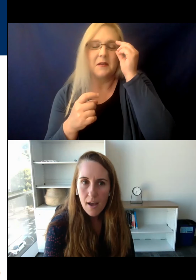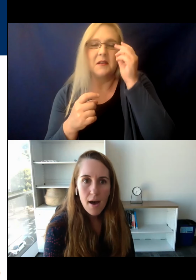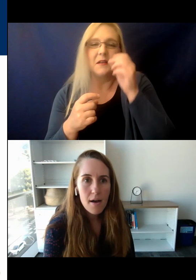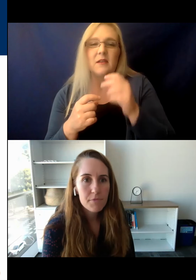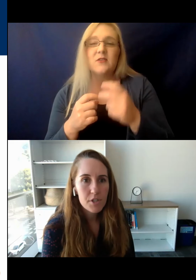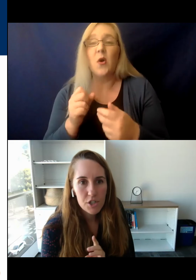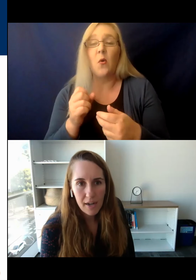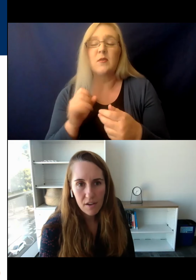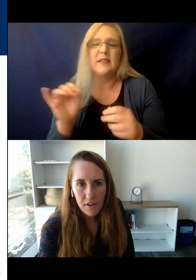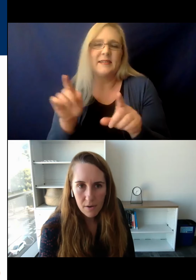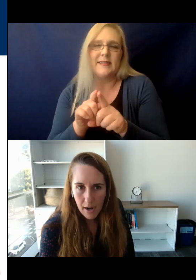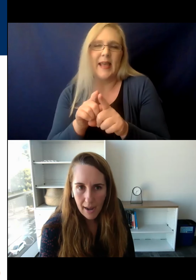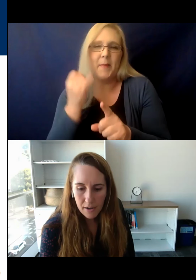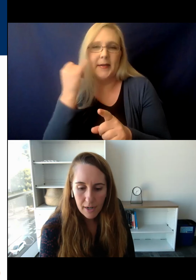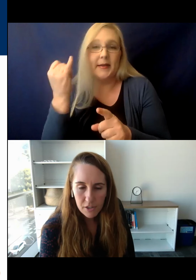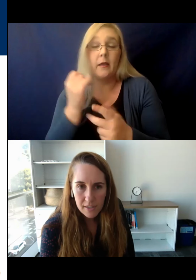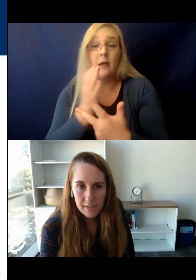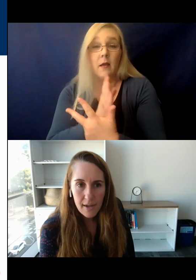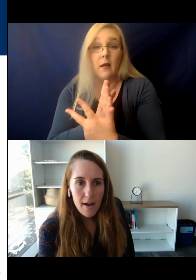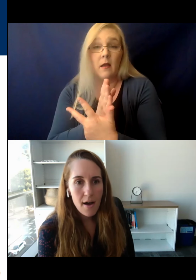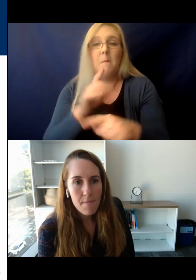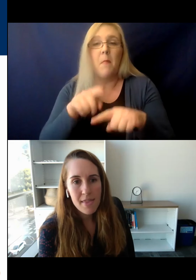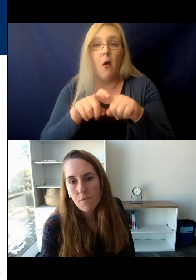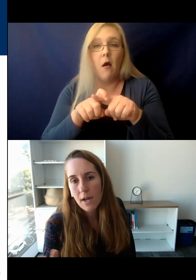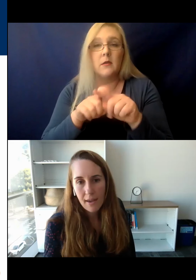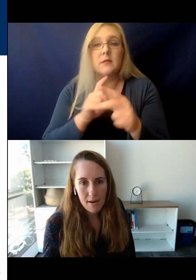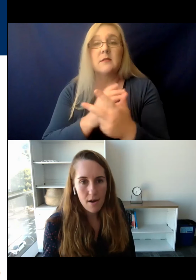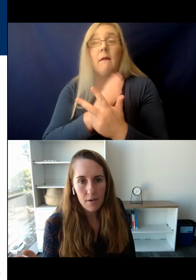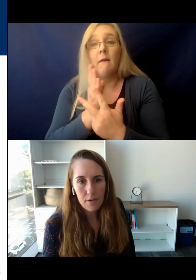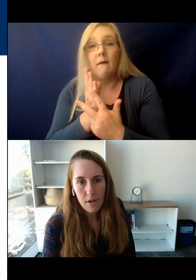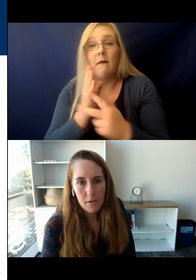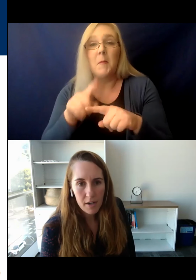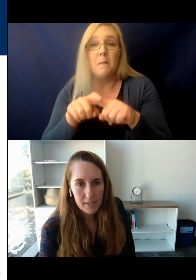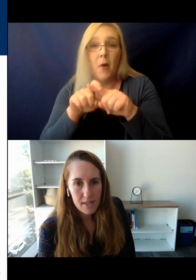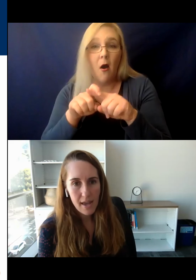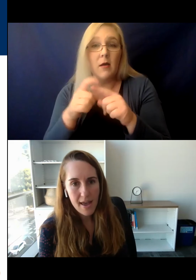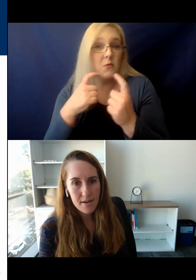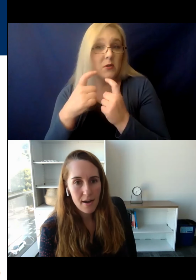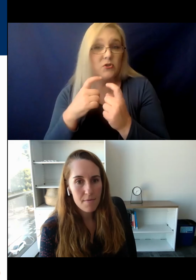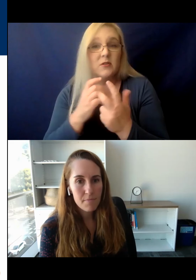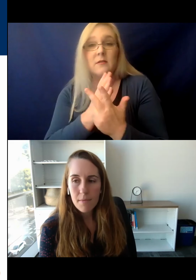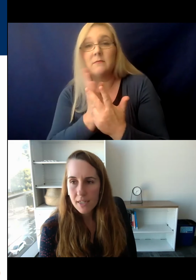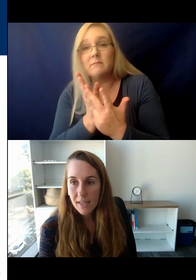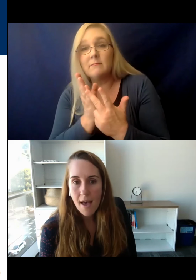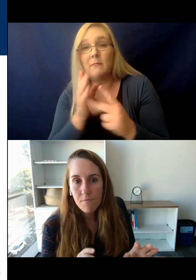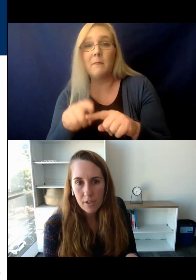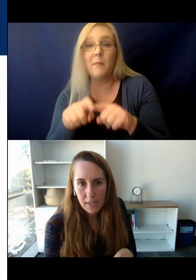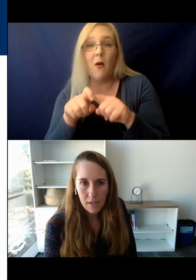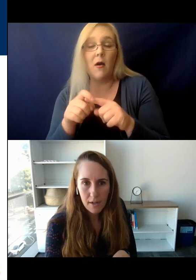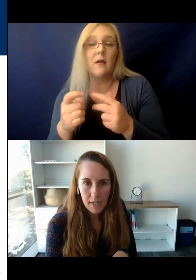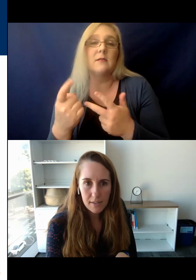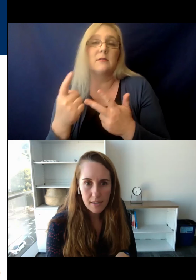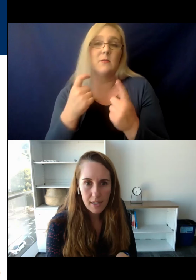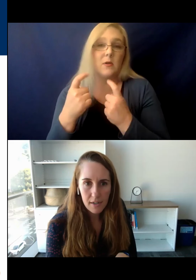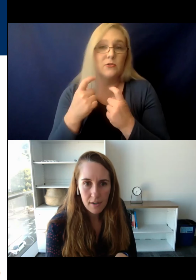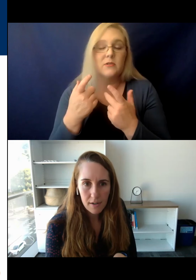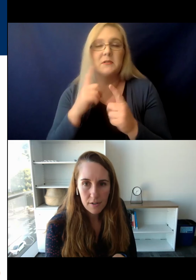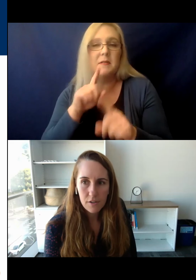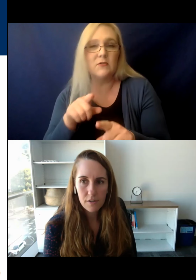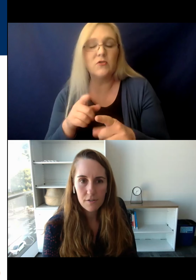topics to check if anyone had questions. And then again, I'll pause at the end because I am really curious